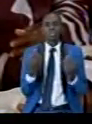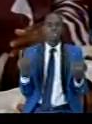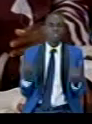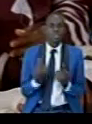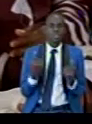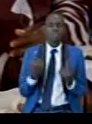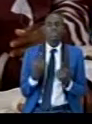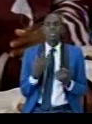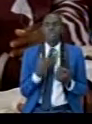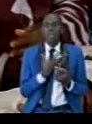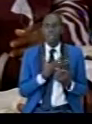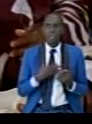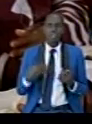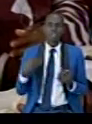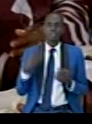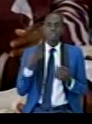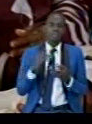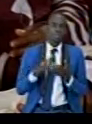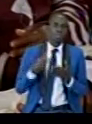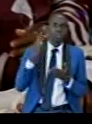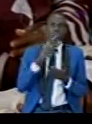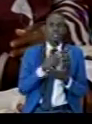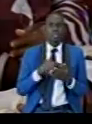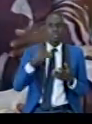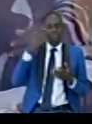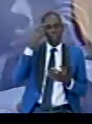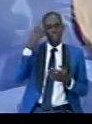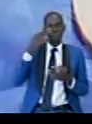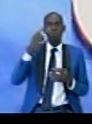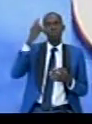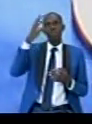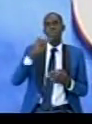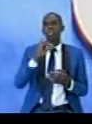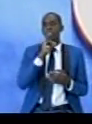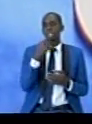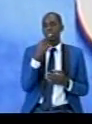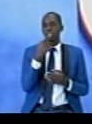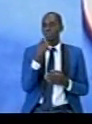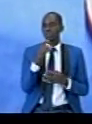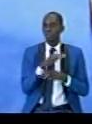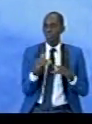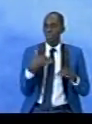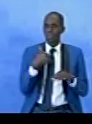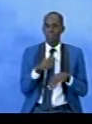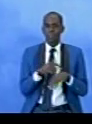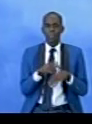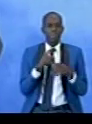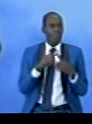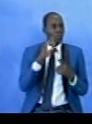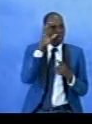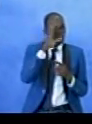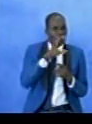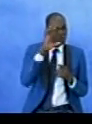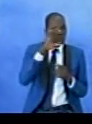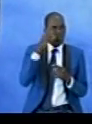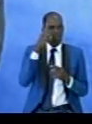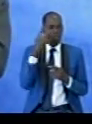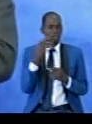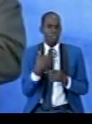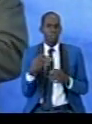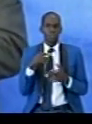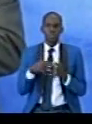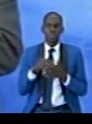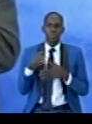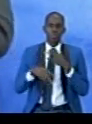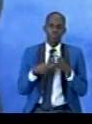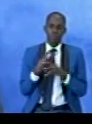and the might and the power of God. It says, you don't have time to seek the things of this world, running